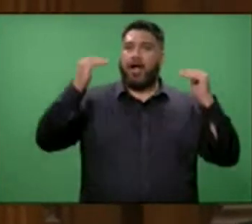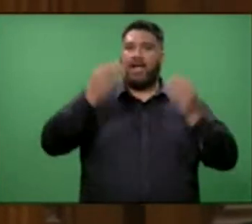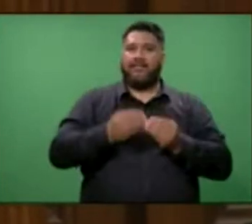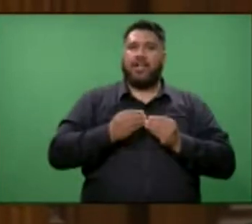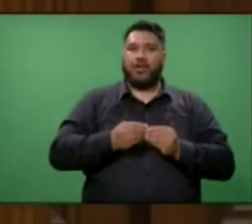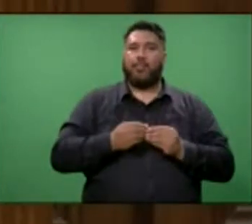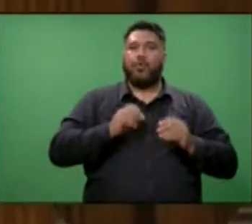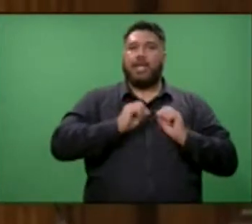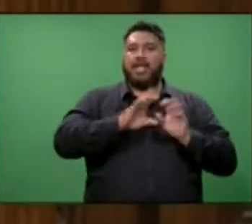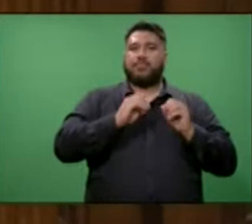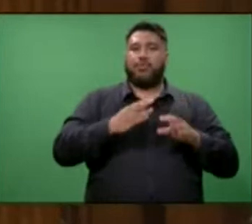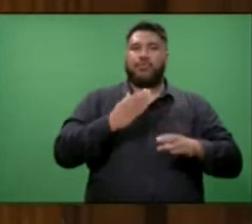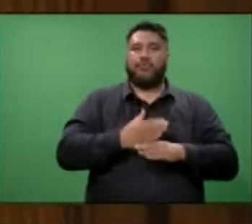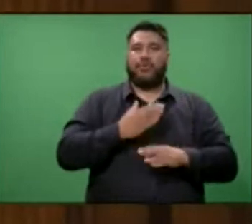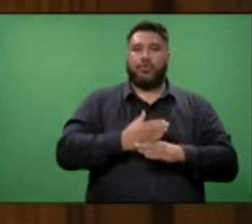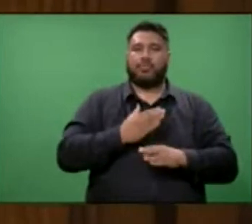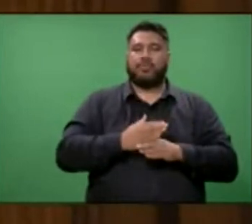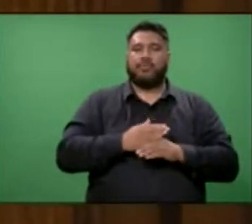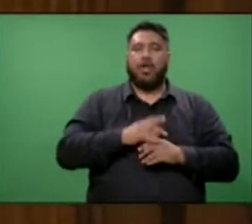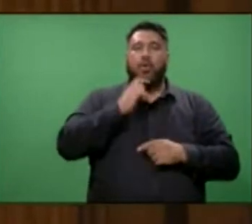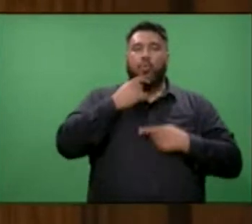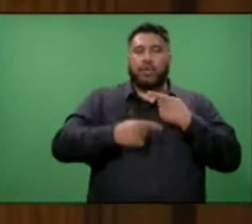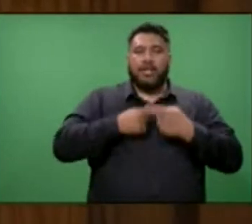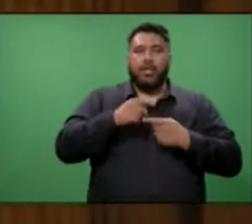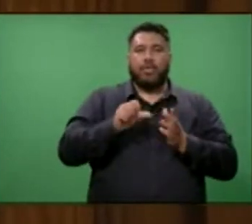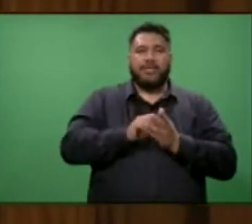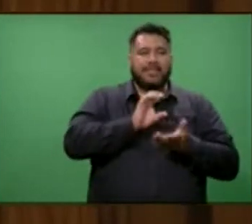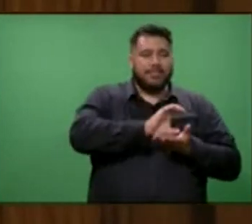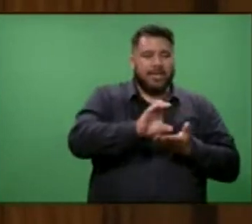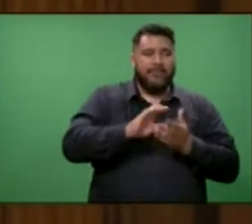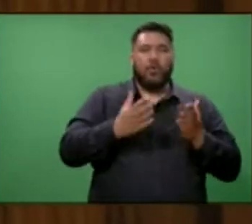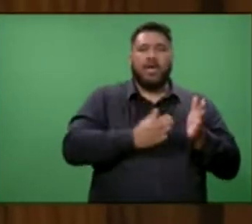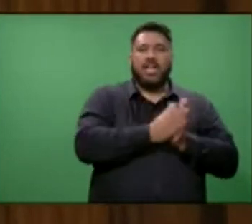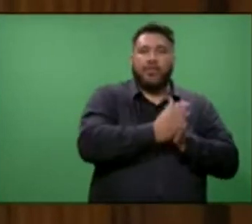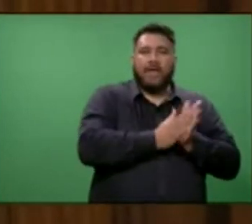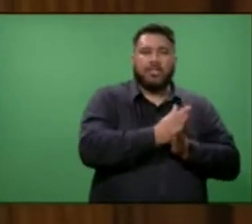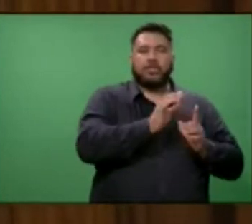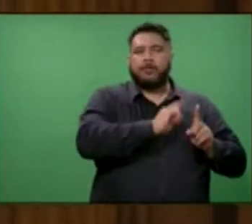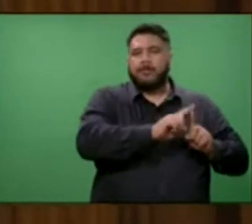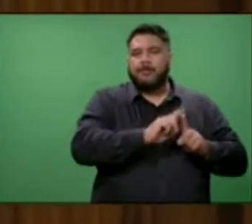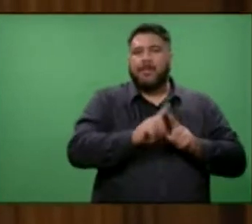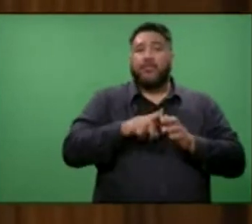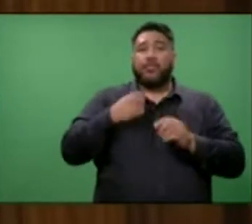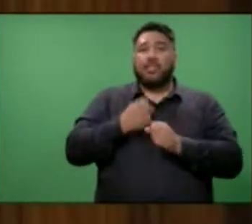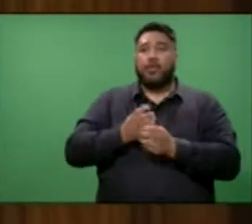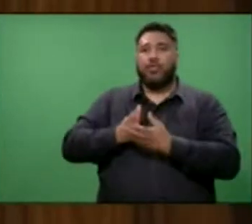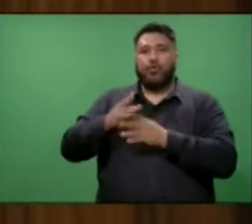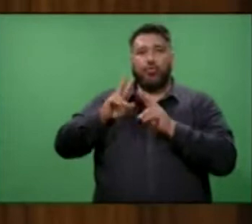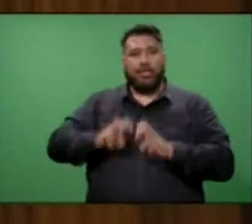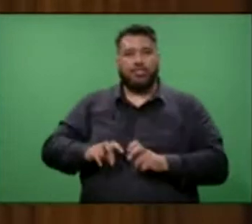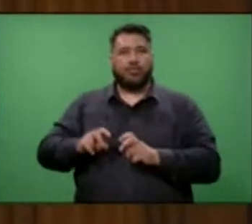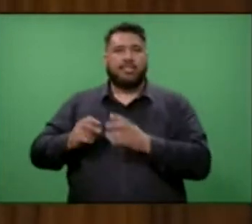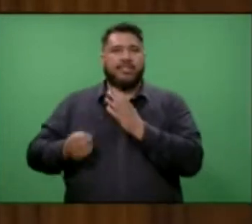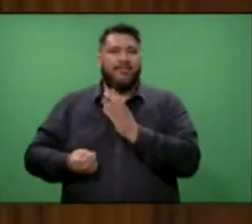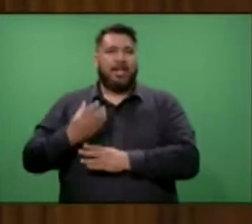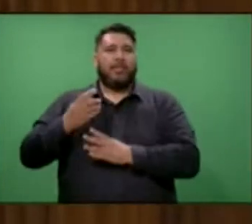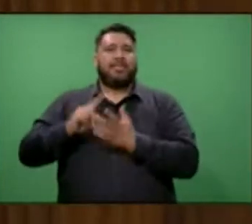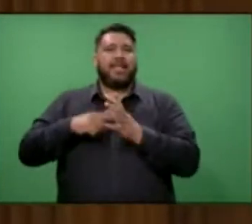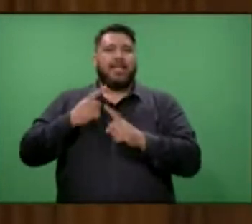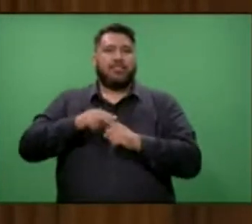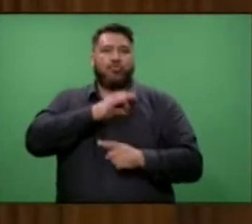firms. It will continue its investment in innovation, including through the Research and Development Tax Credit